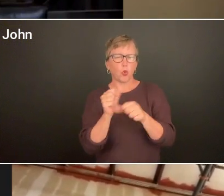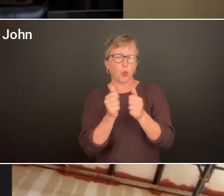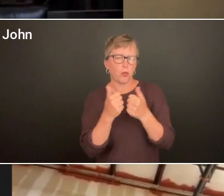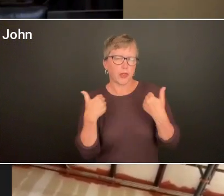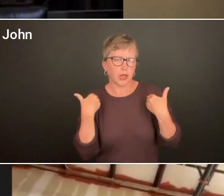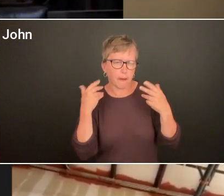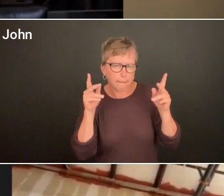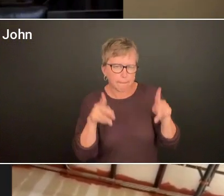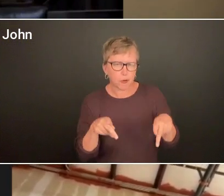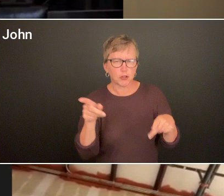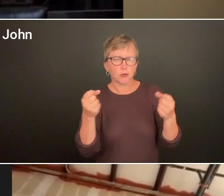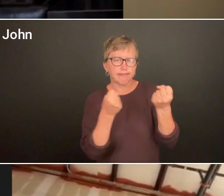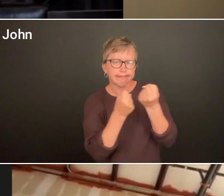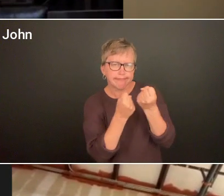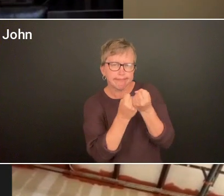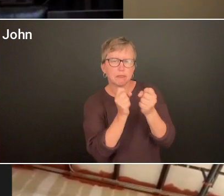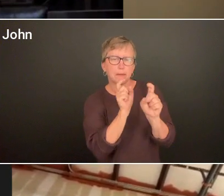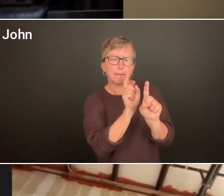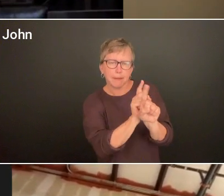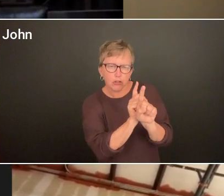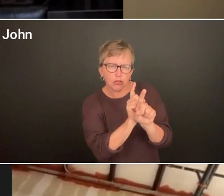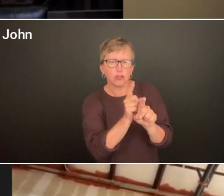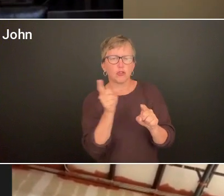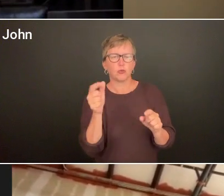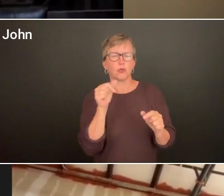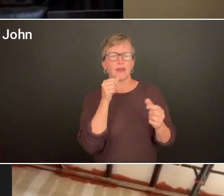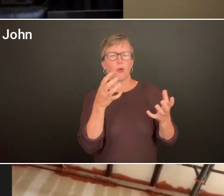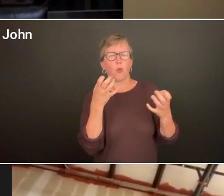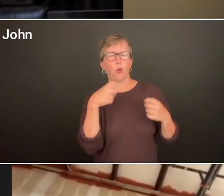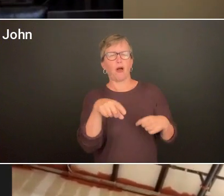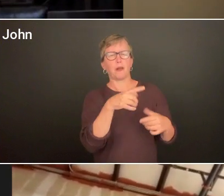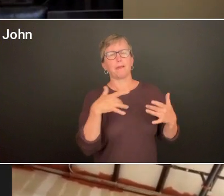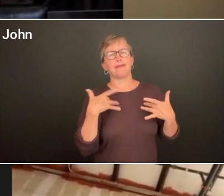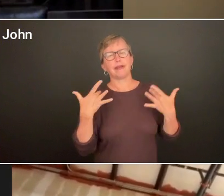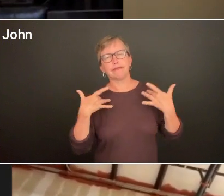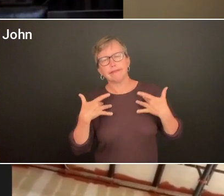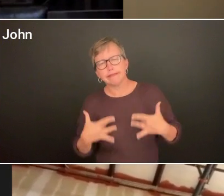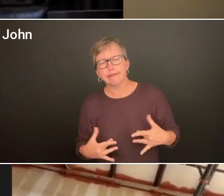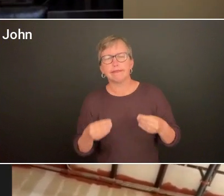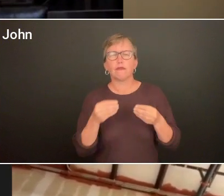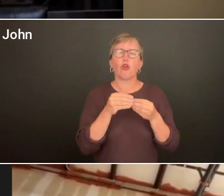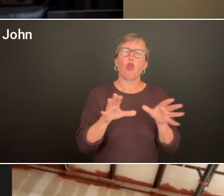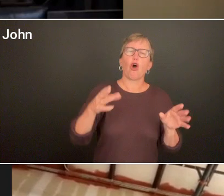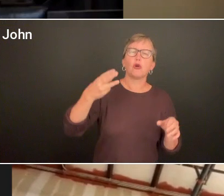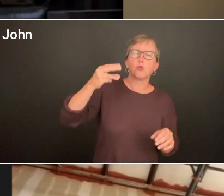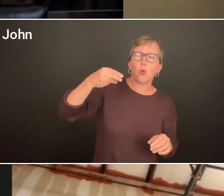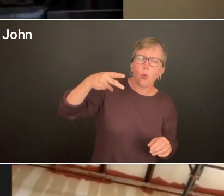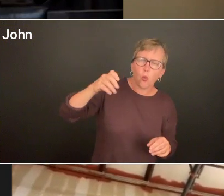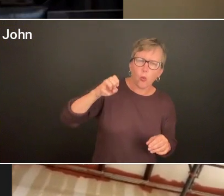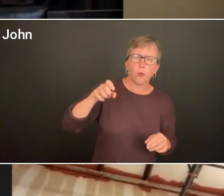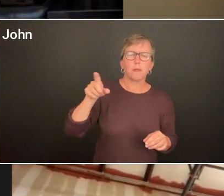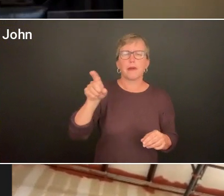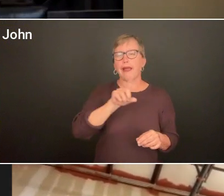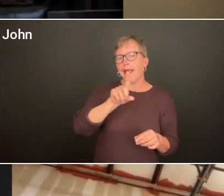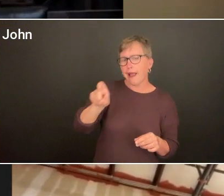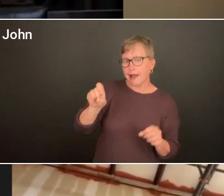they're asking you about, hey, man, can I have sex? What are you going to say? Because you don't want to blow their